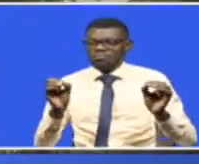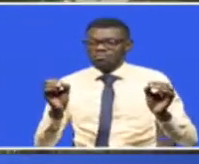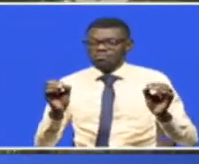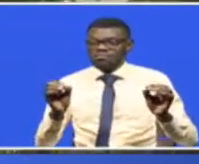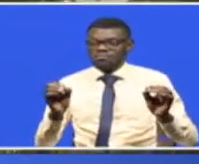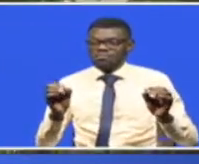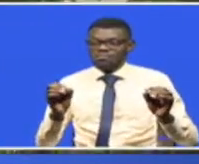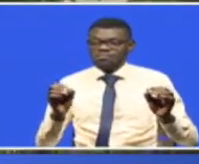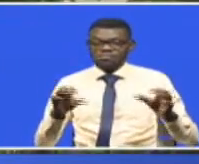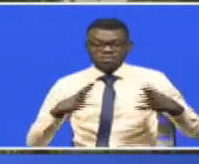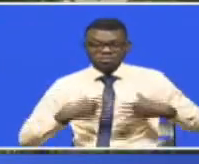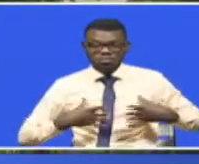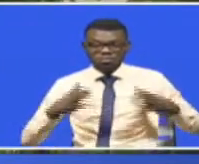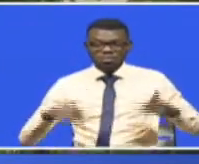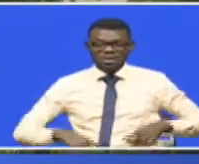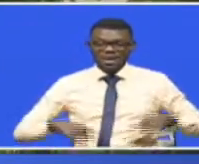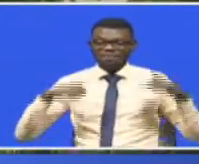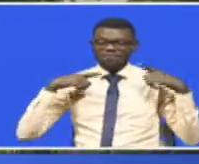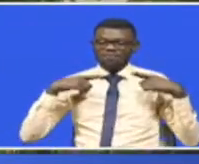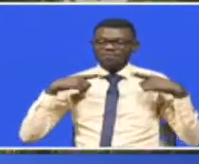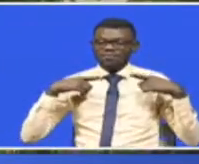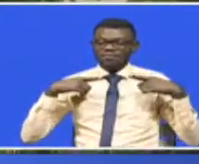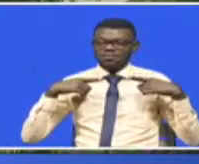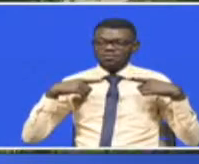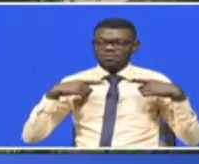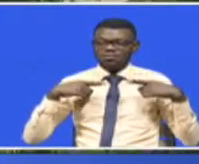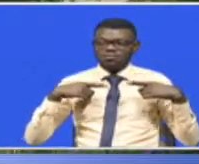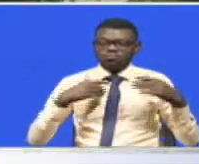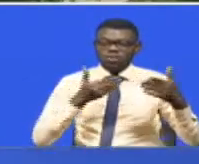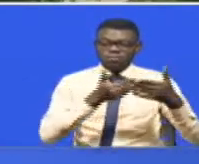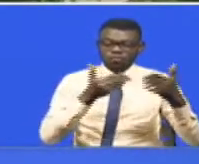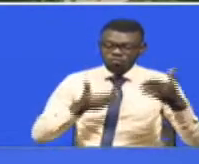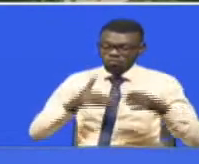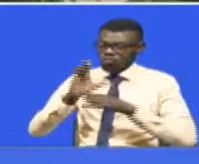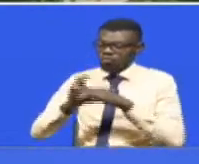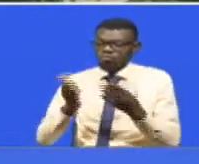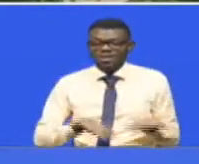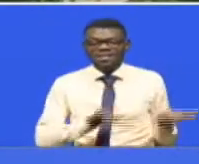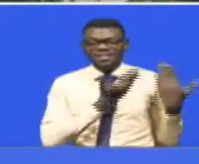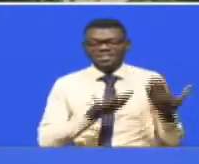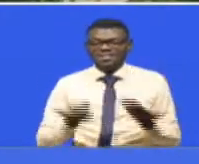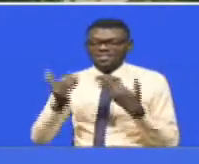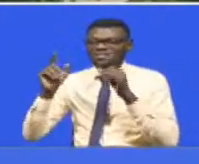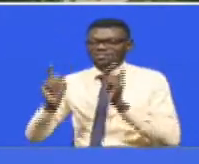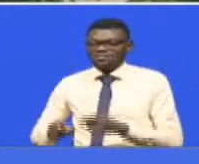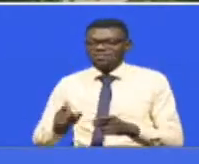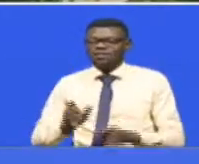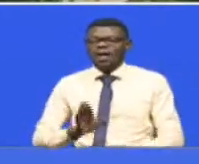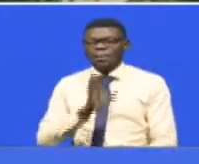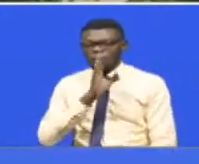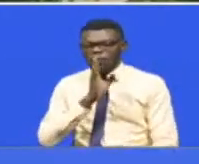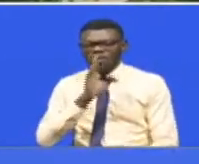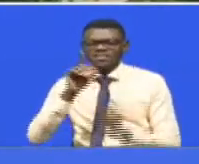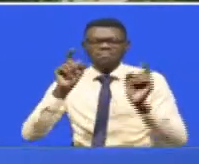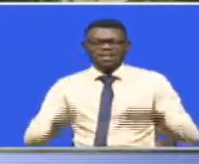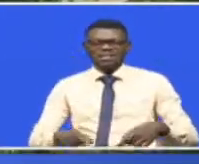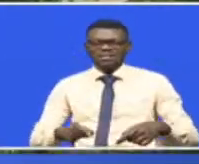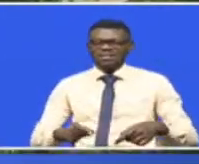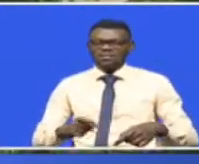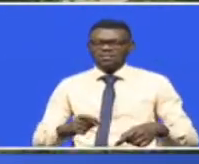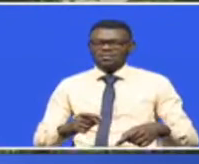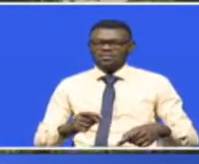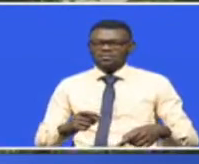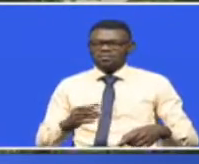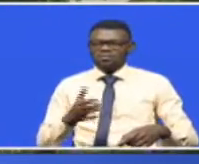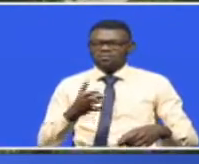of these people, before they come to church, they must shower. They must take breakfast. Before we run